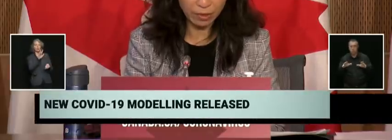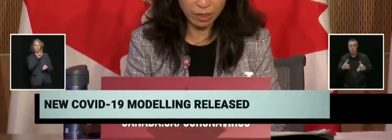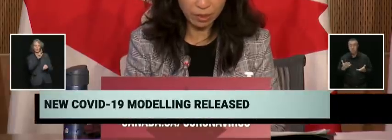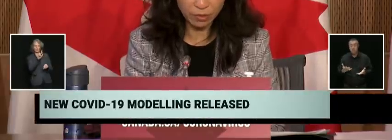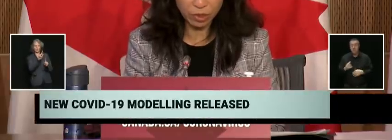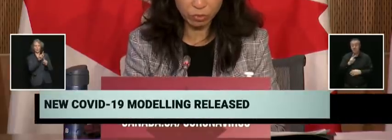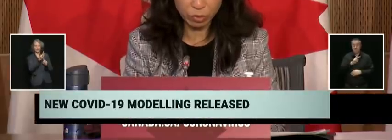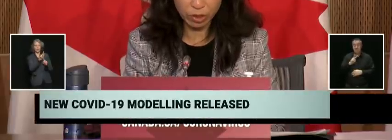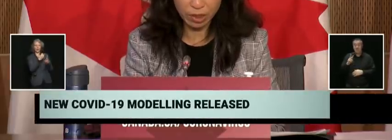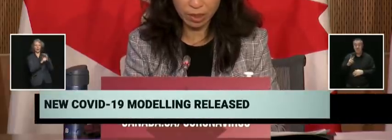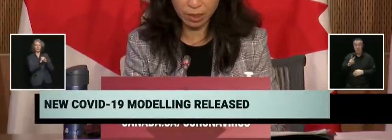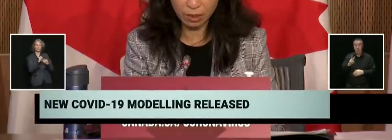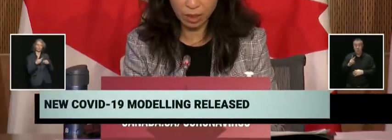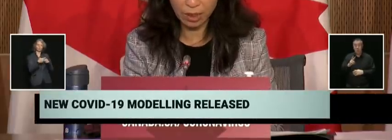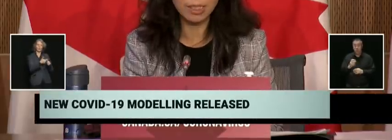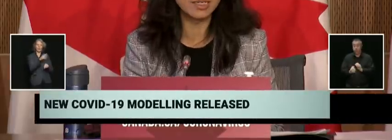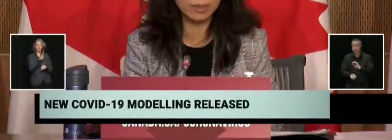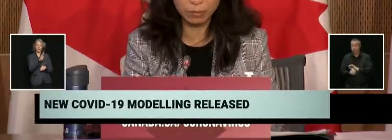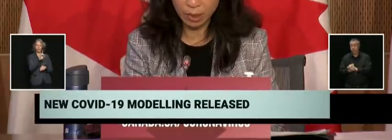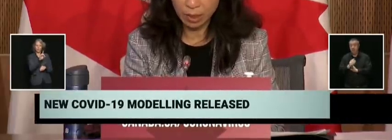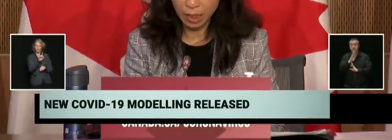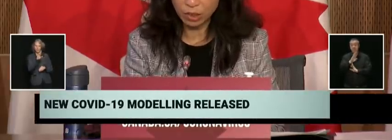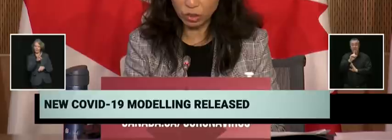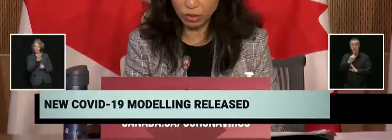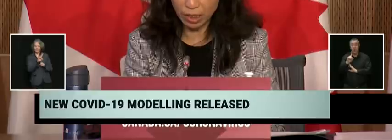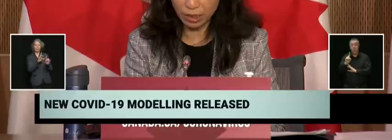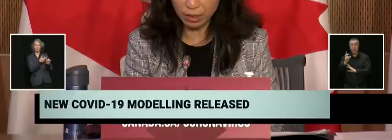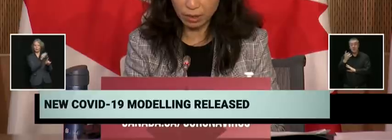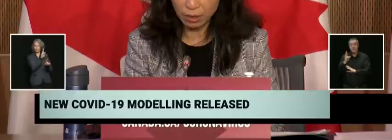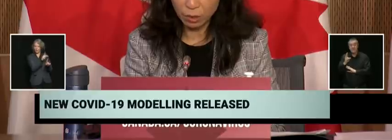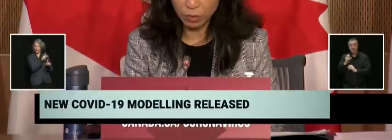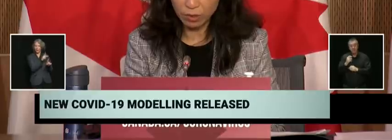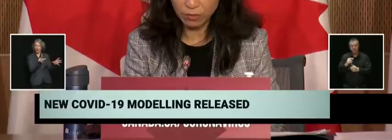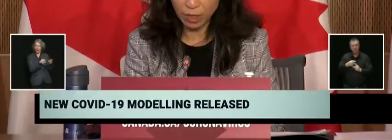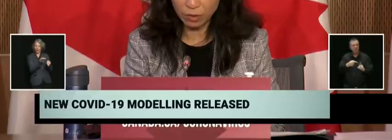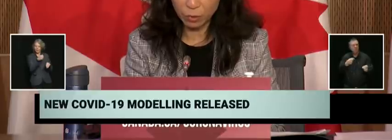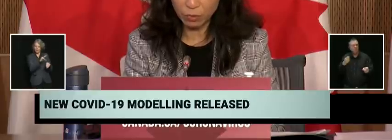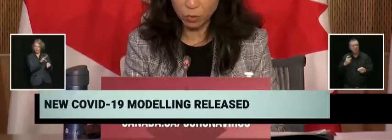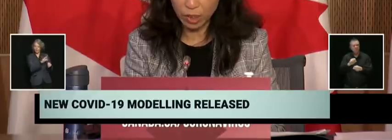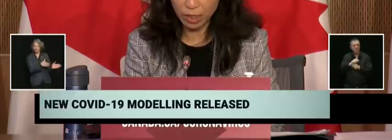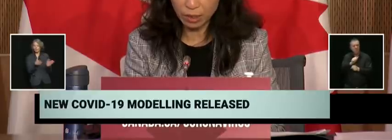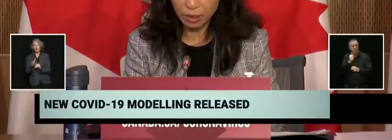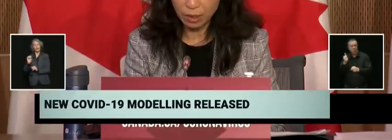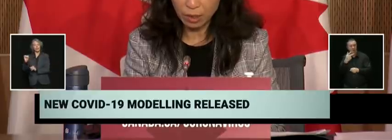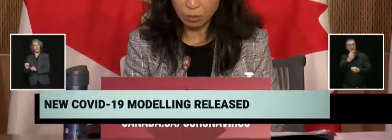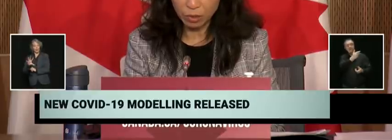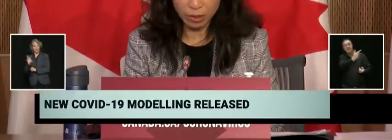B.1.1.17 variant first reported in the United Kingdom and 2 cases with the